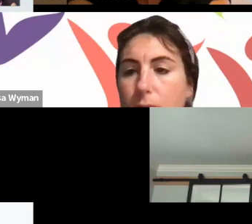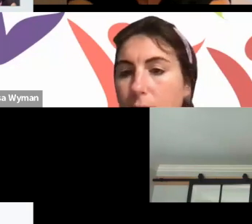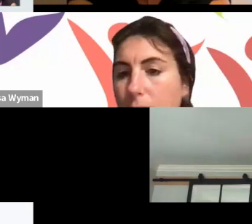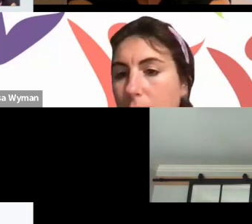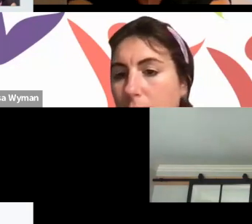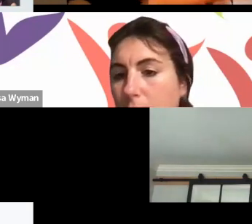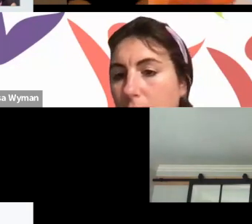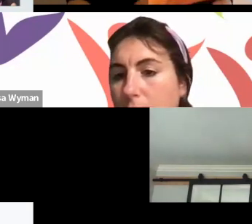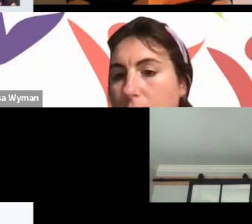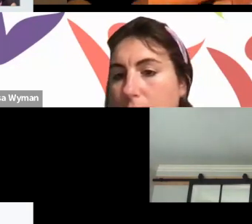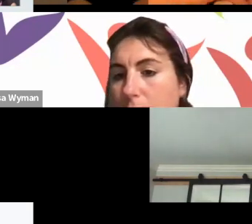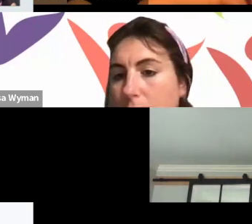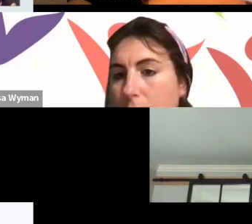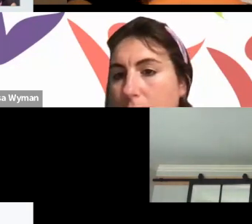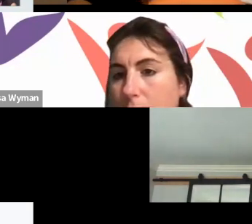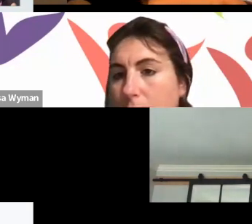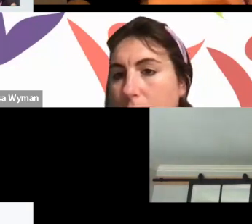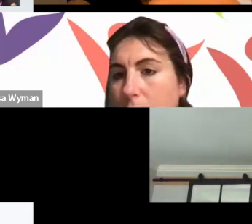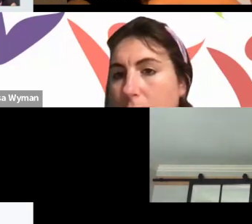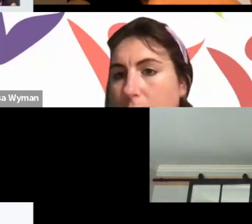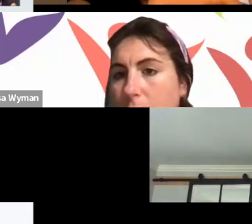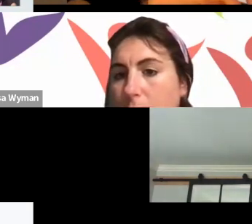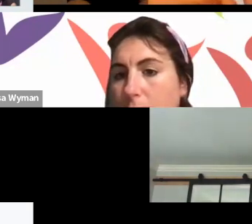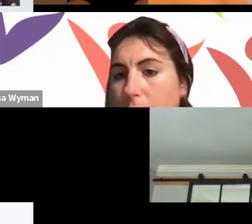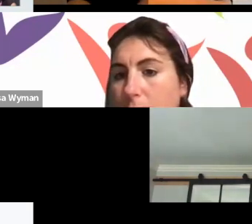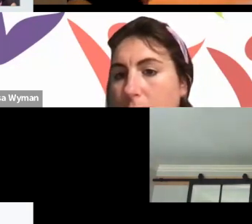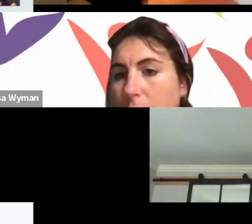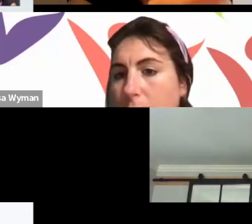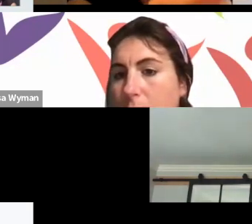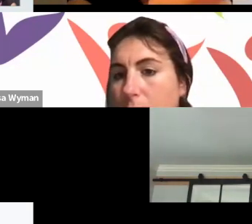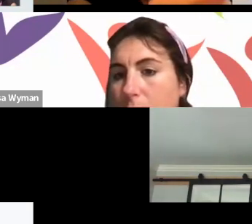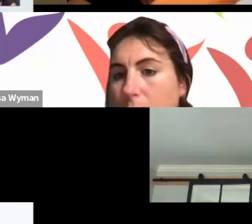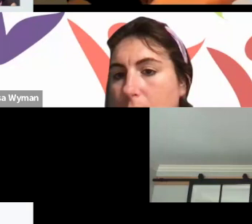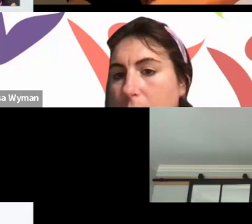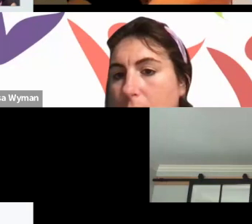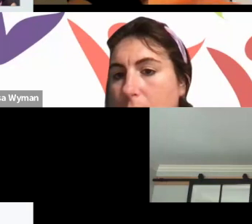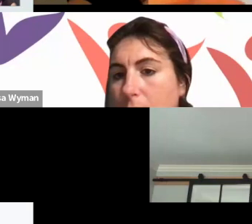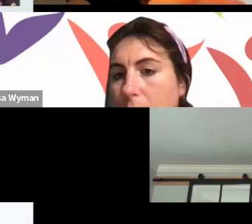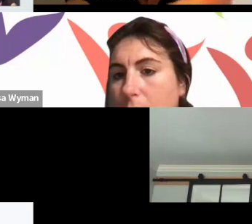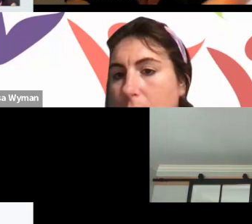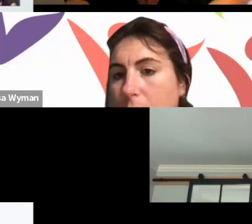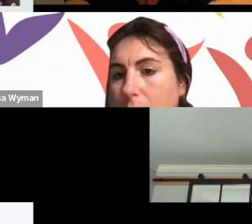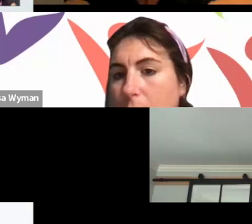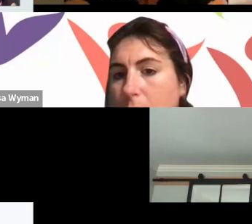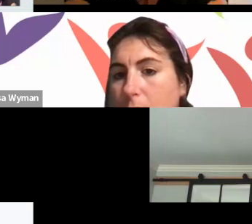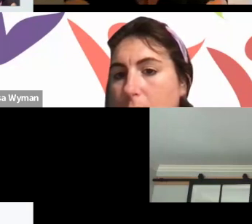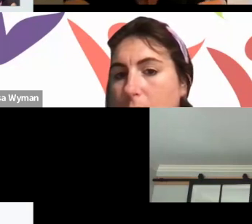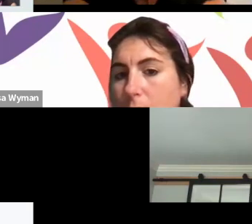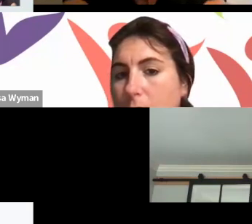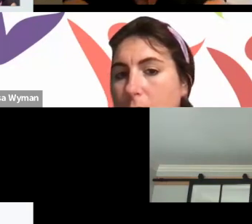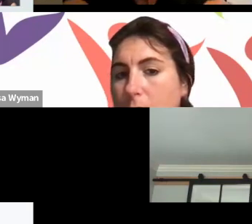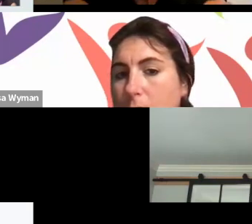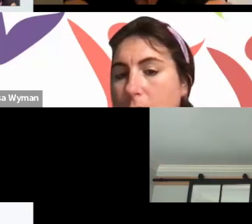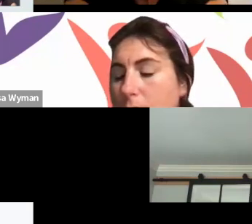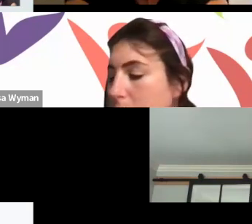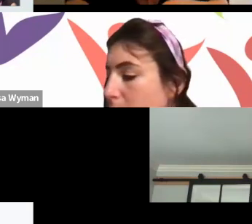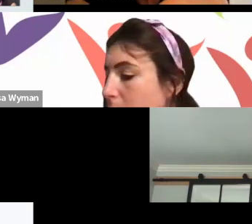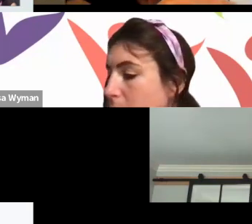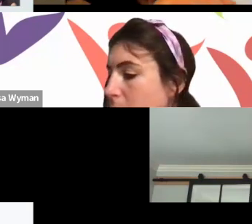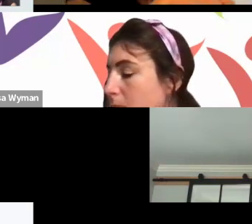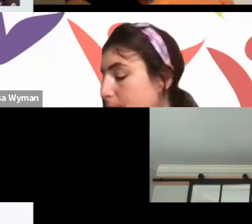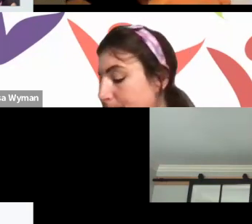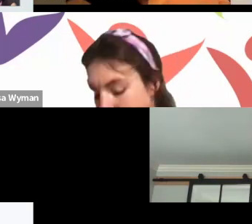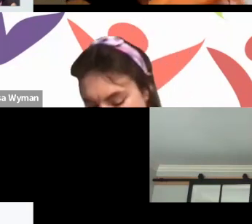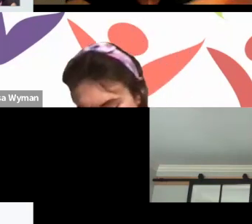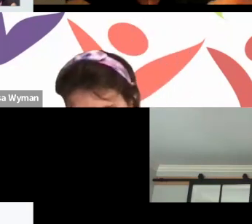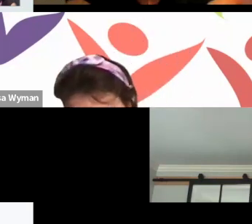and specific? Then there's a second part to that. It says, thanks. It's a web app and also